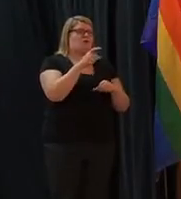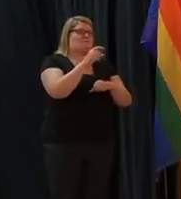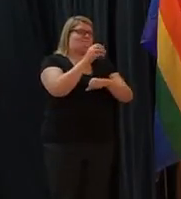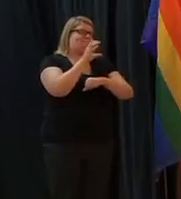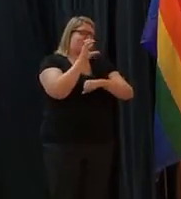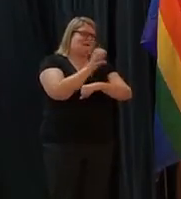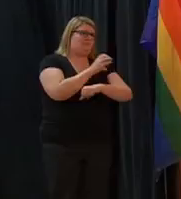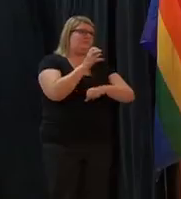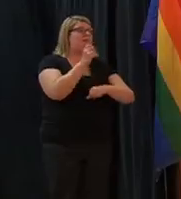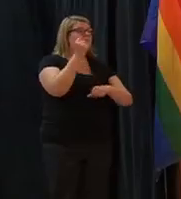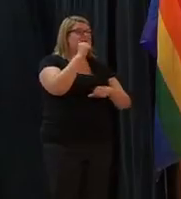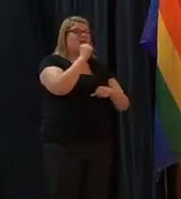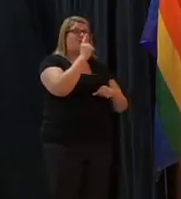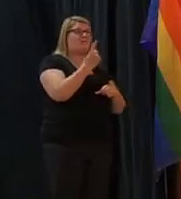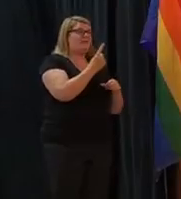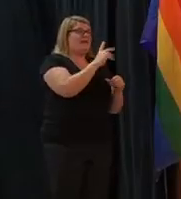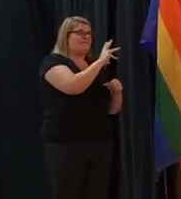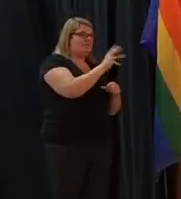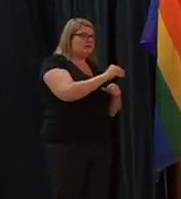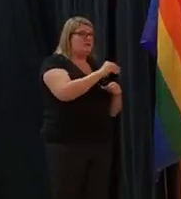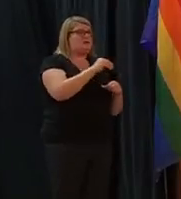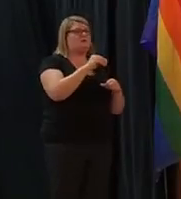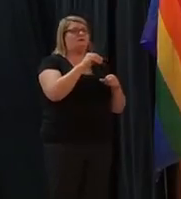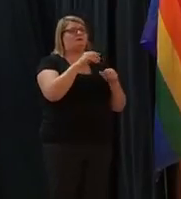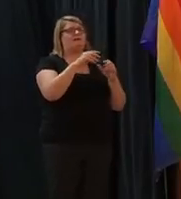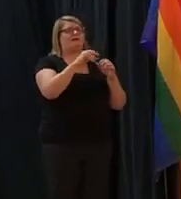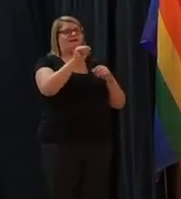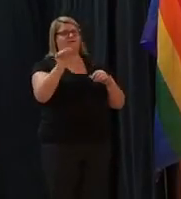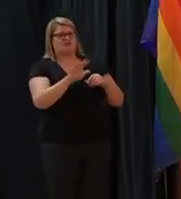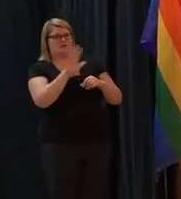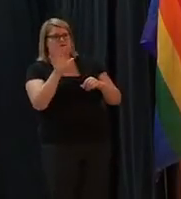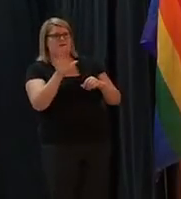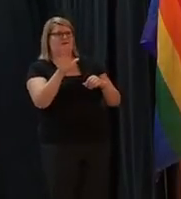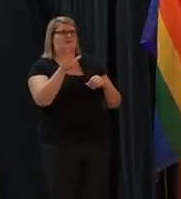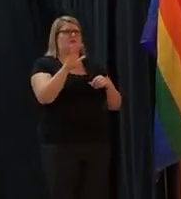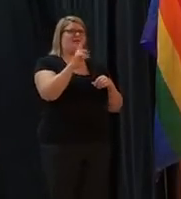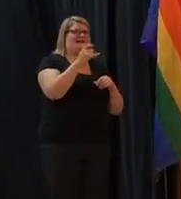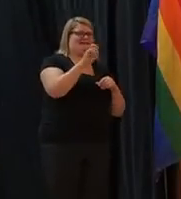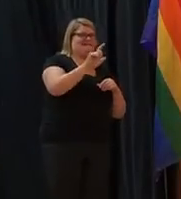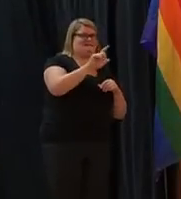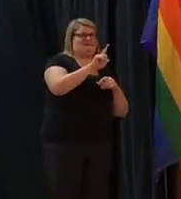not only Africa, across Asia, Latin America. They have the same.